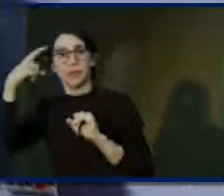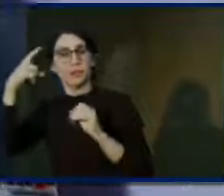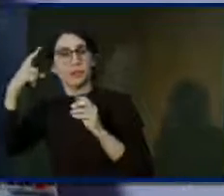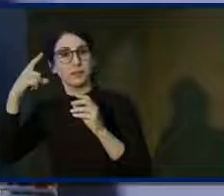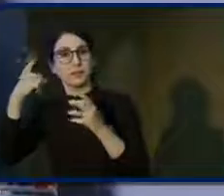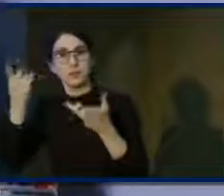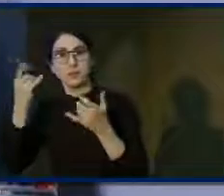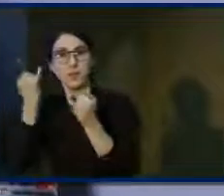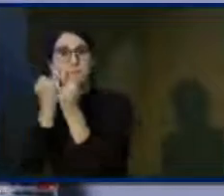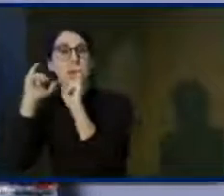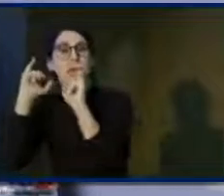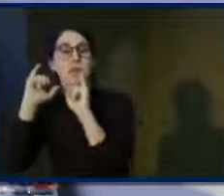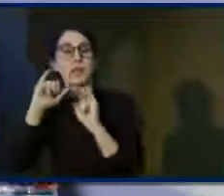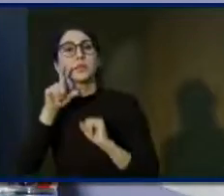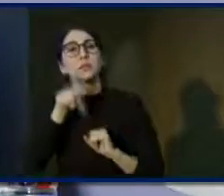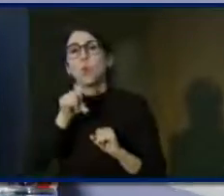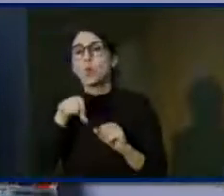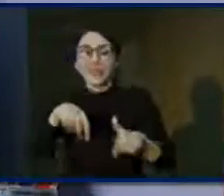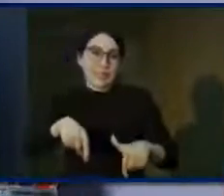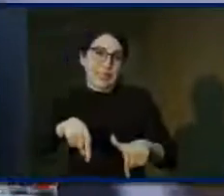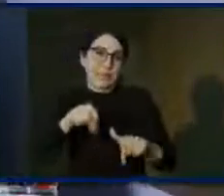to be nonpartisan. So